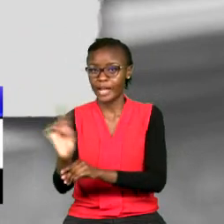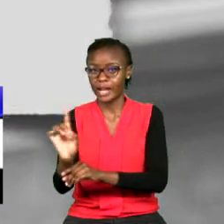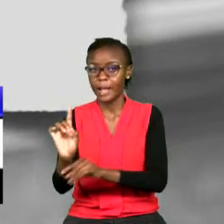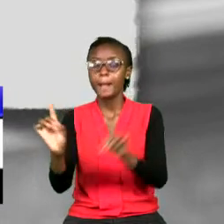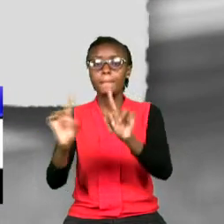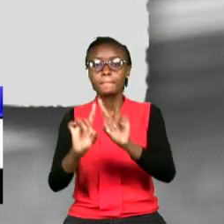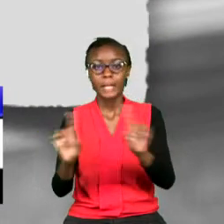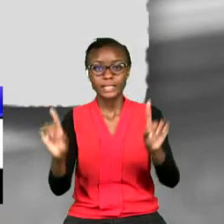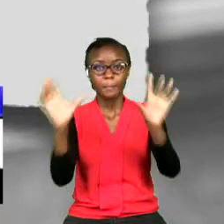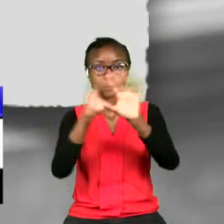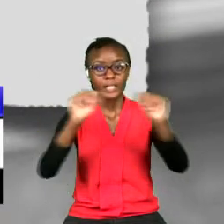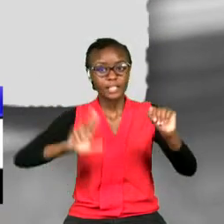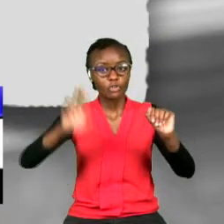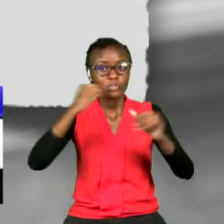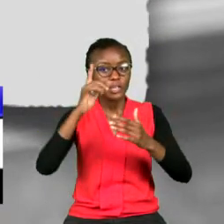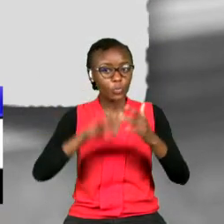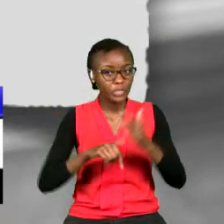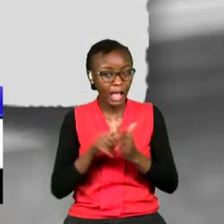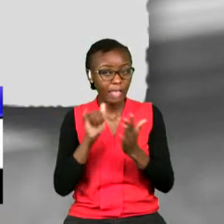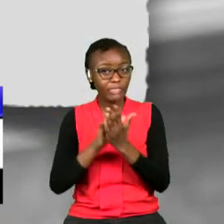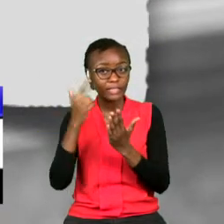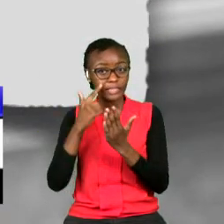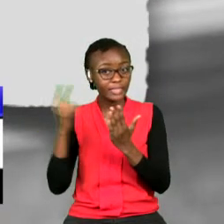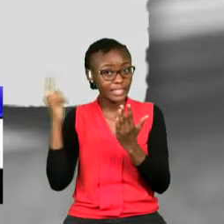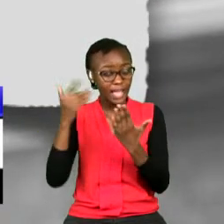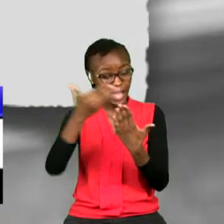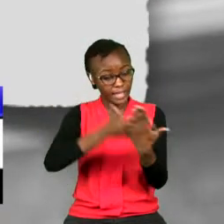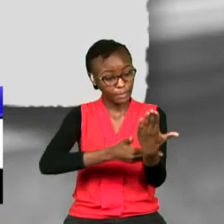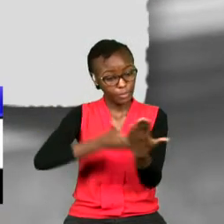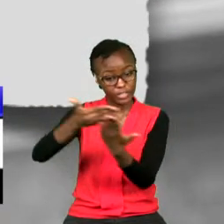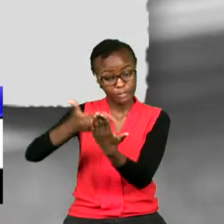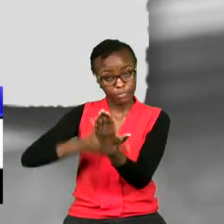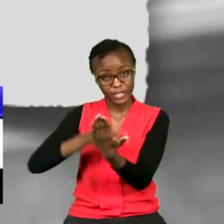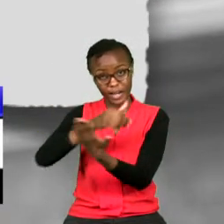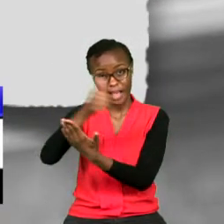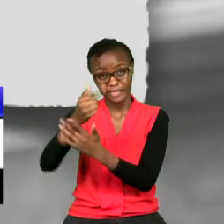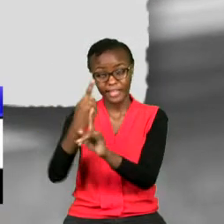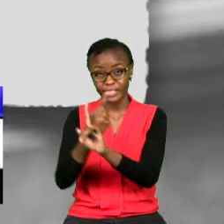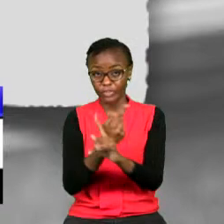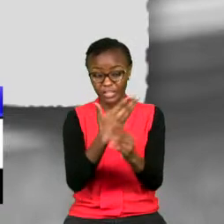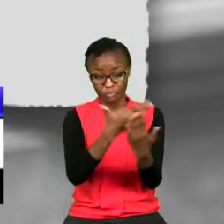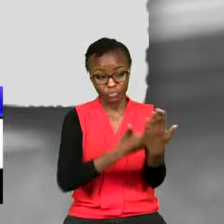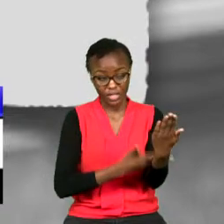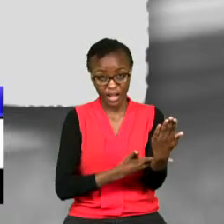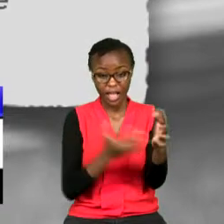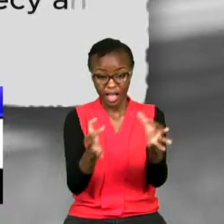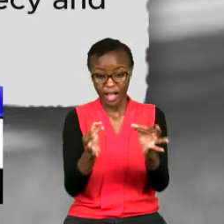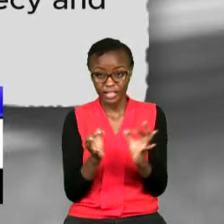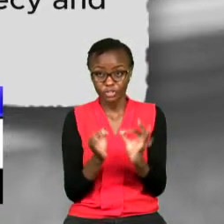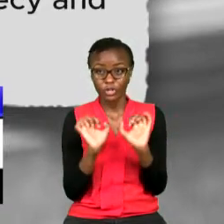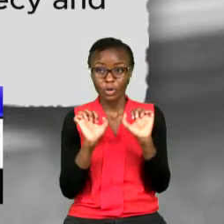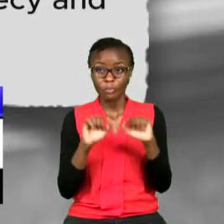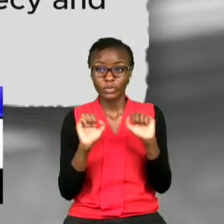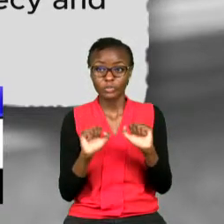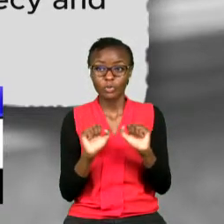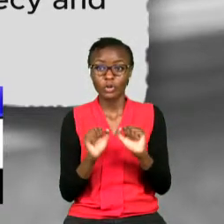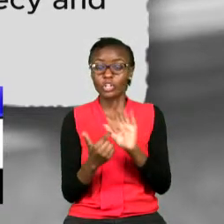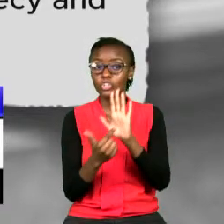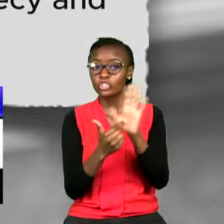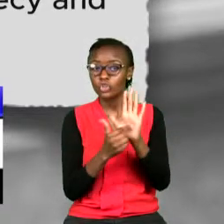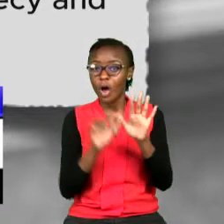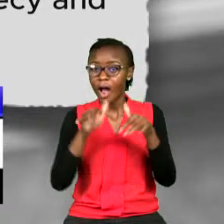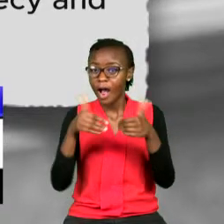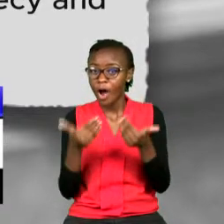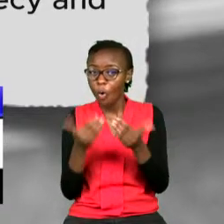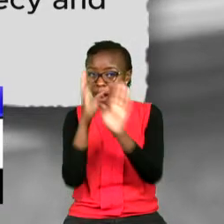Uhuru Kenyatta says, and I quote, the Pandora Papers and subsequent follow-up audits will lift that veil of secrecy